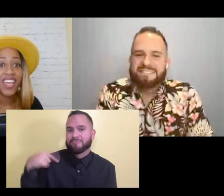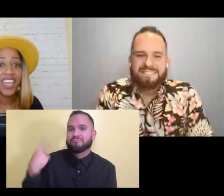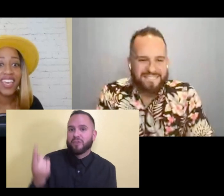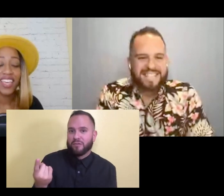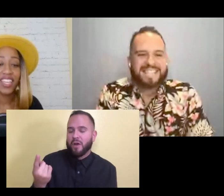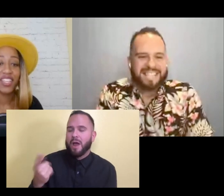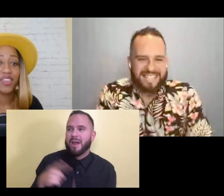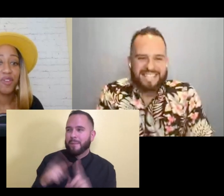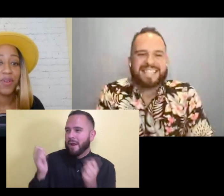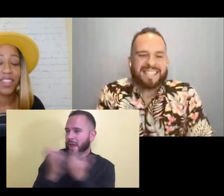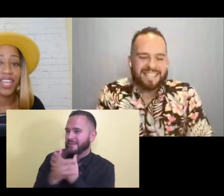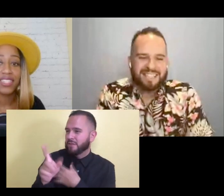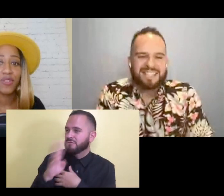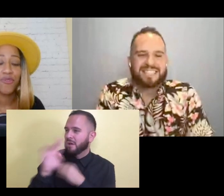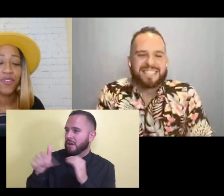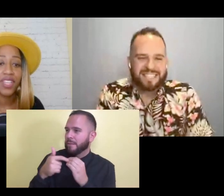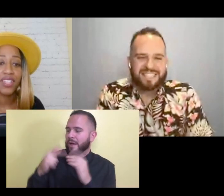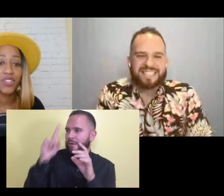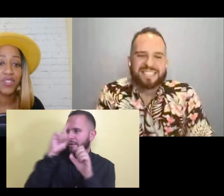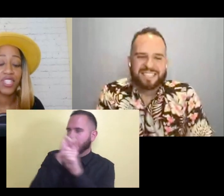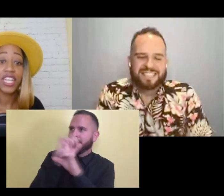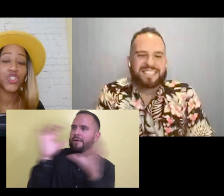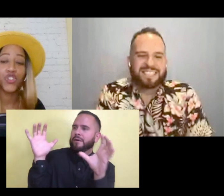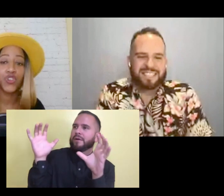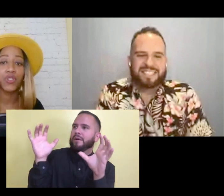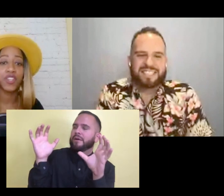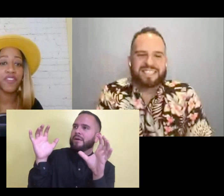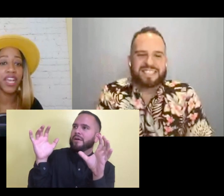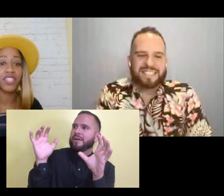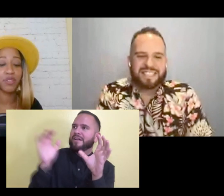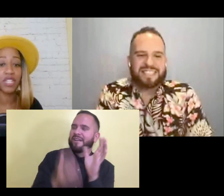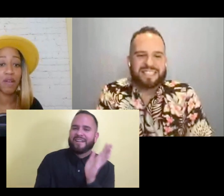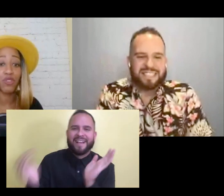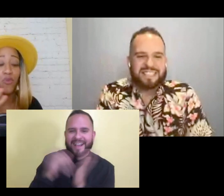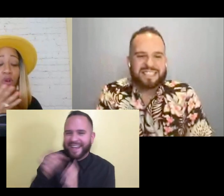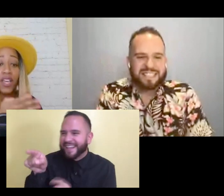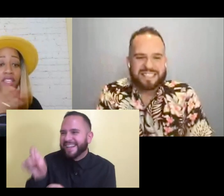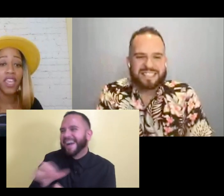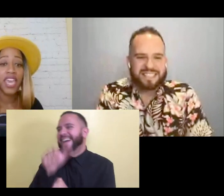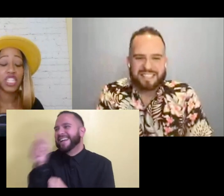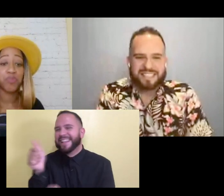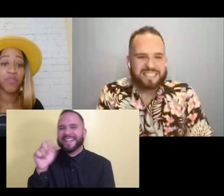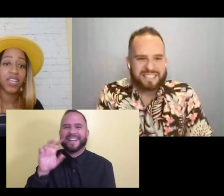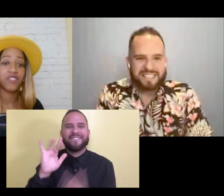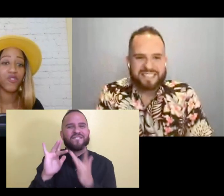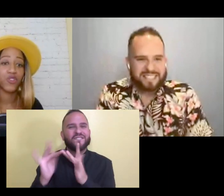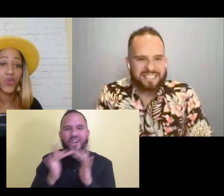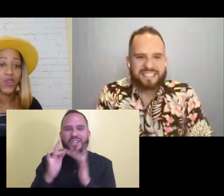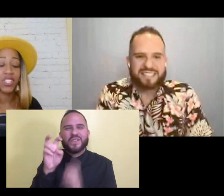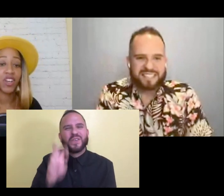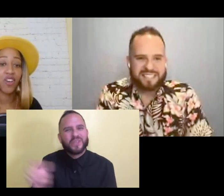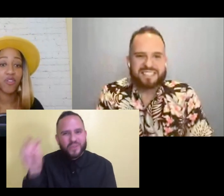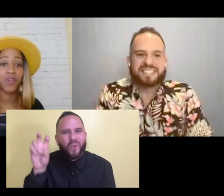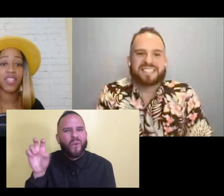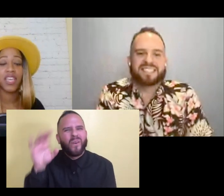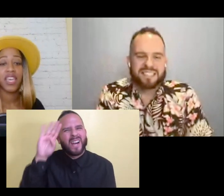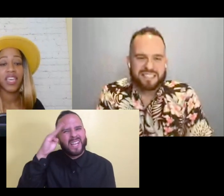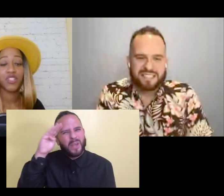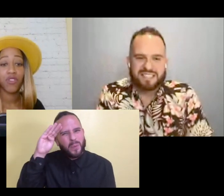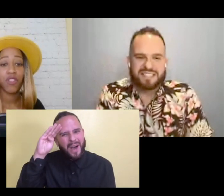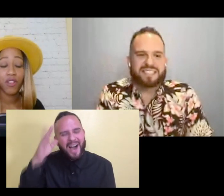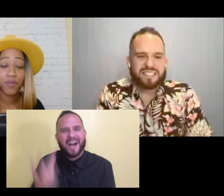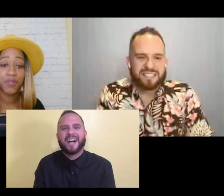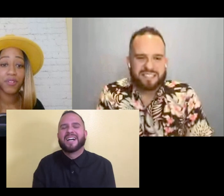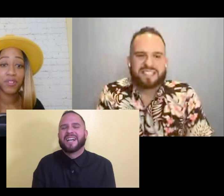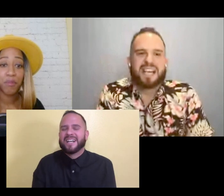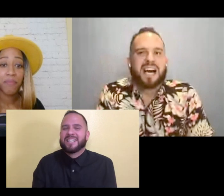tour in Cuba. That's really interesting. Like two different ice cream shops. One is priced for tourists, the other one is